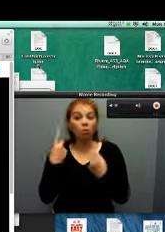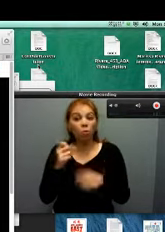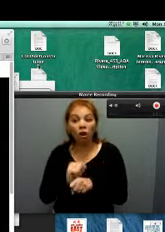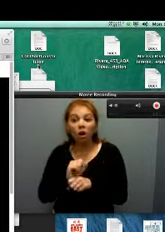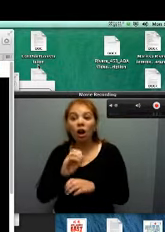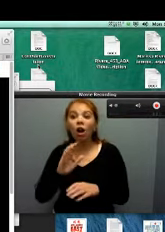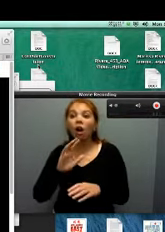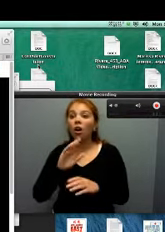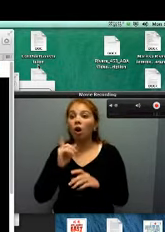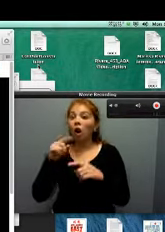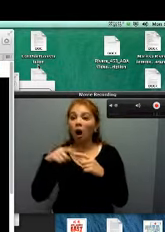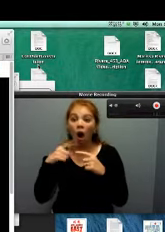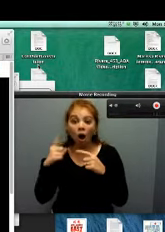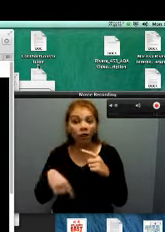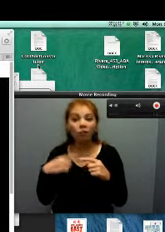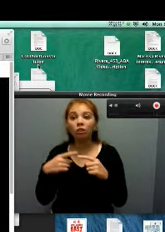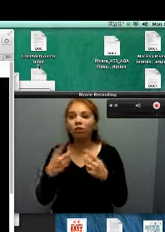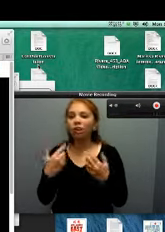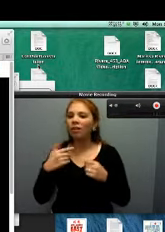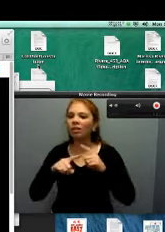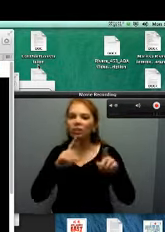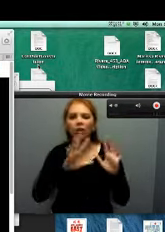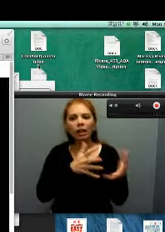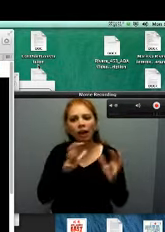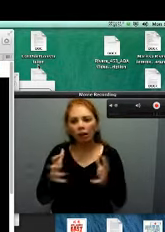These goals have different categories.